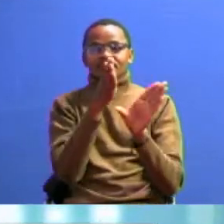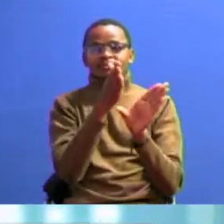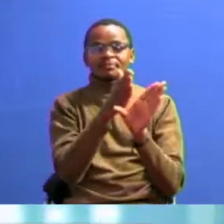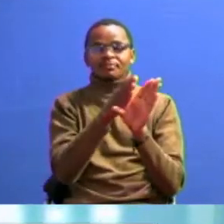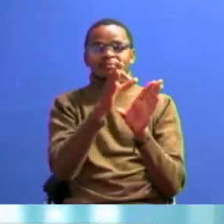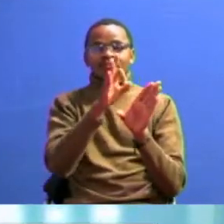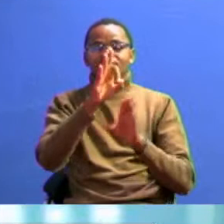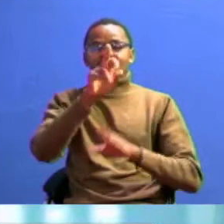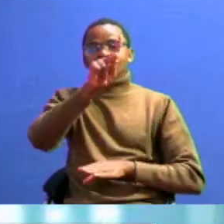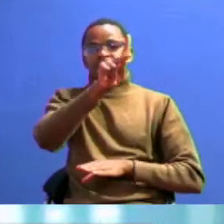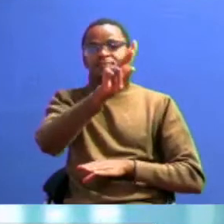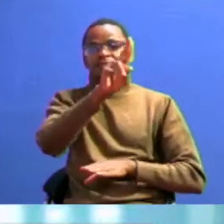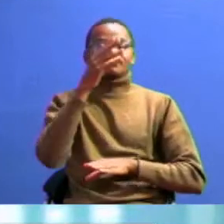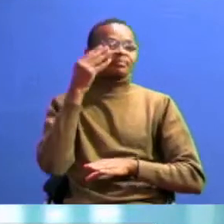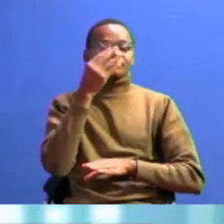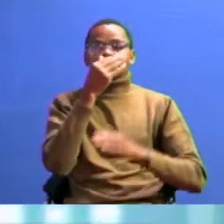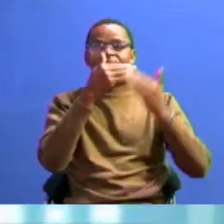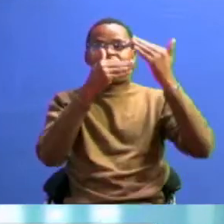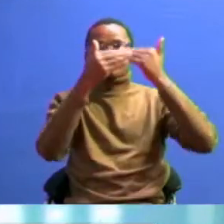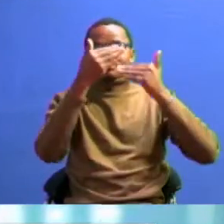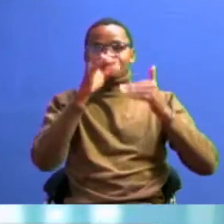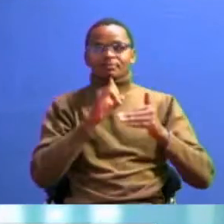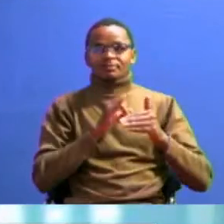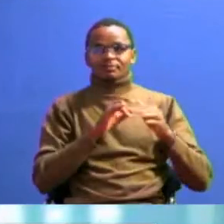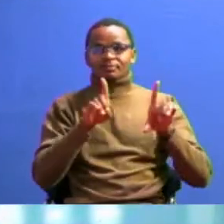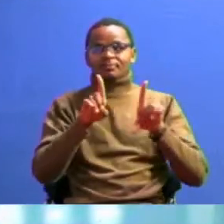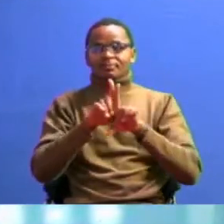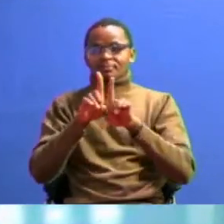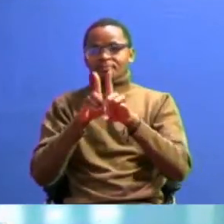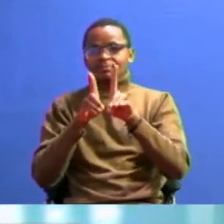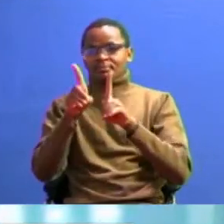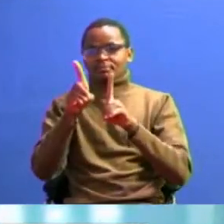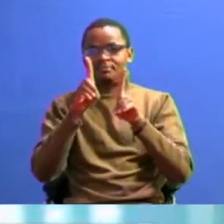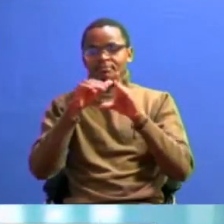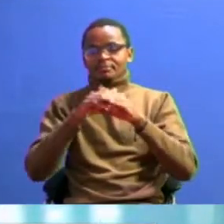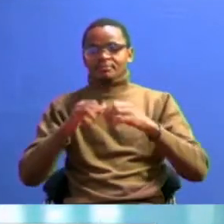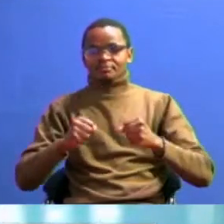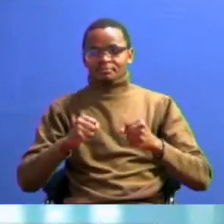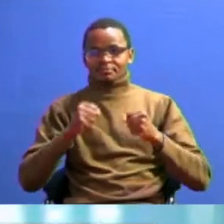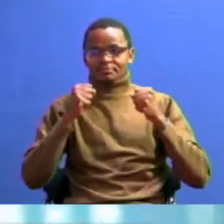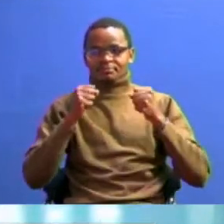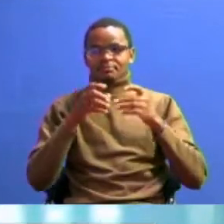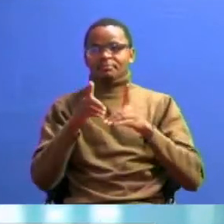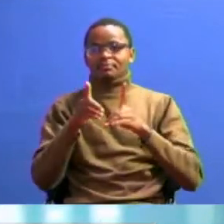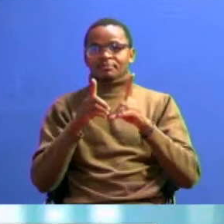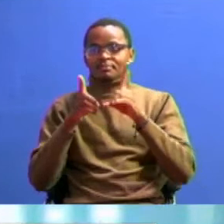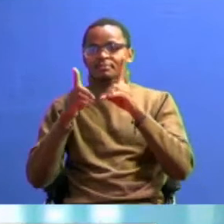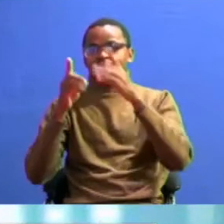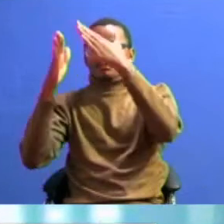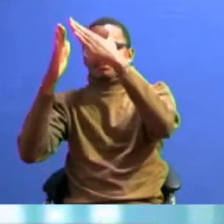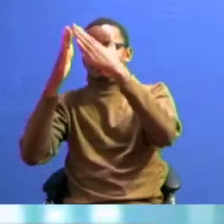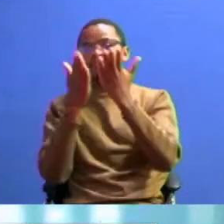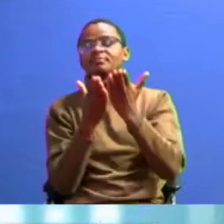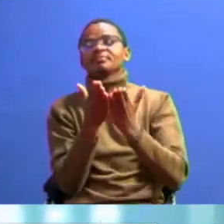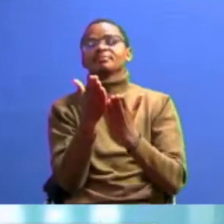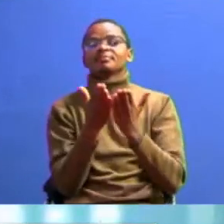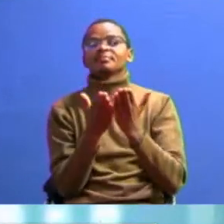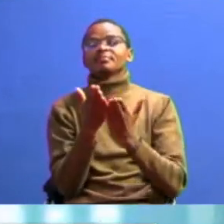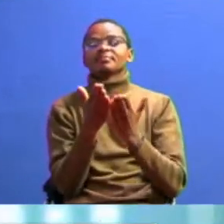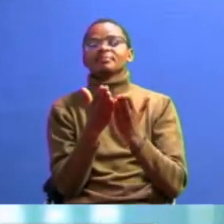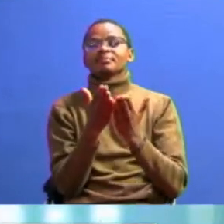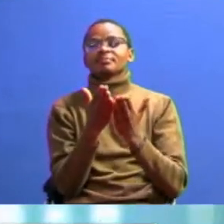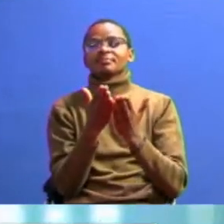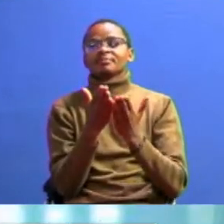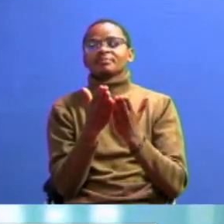of Kenyatta University. I am also the director in charge of the Directorate of Accommodation Services. I